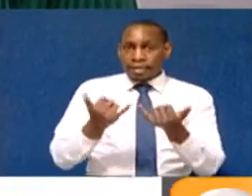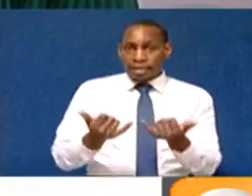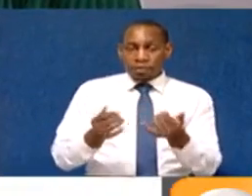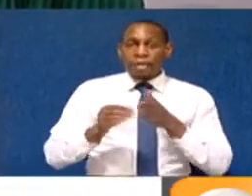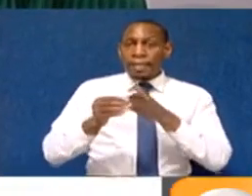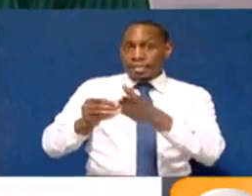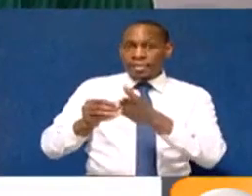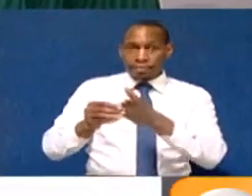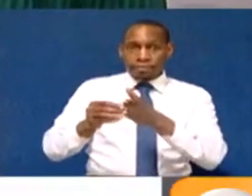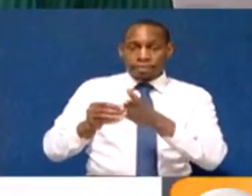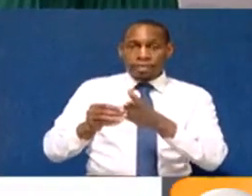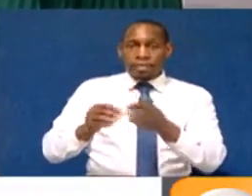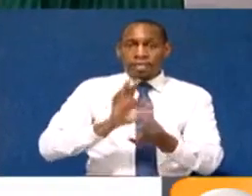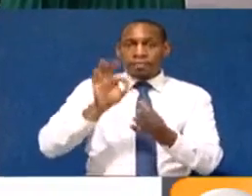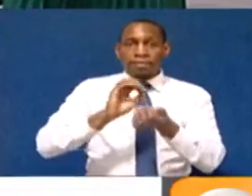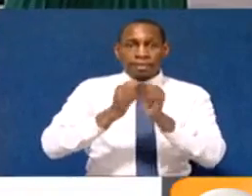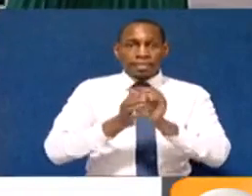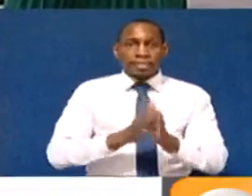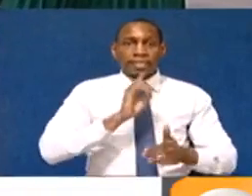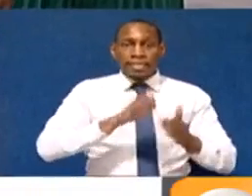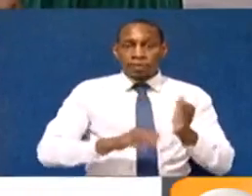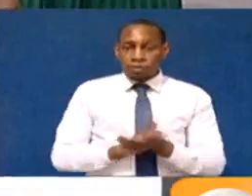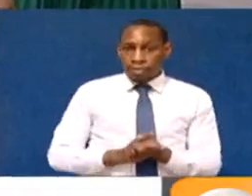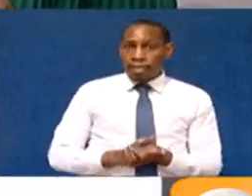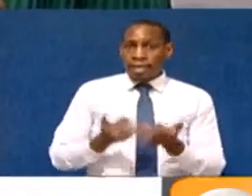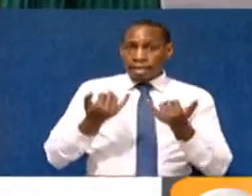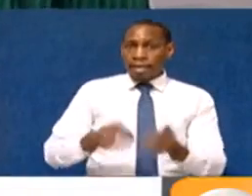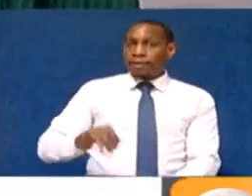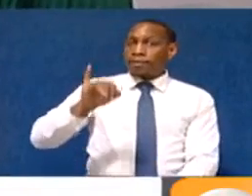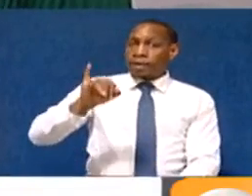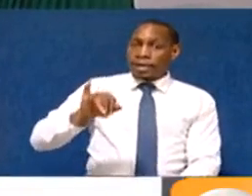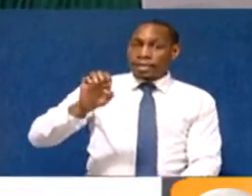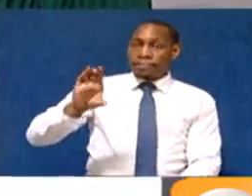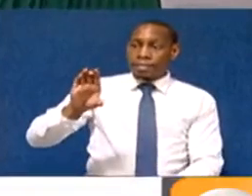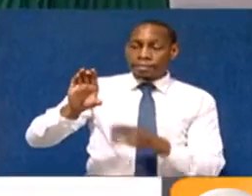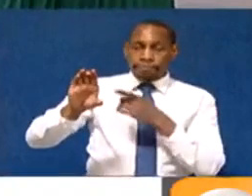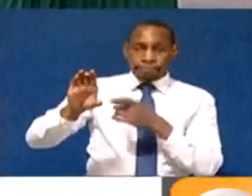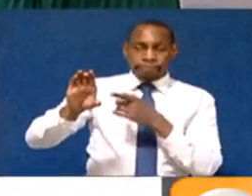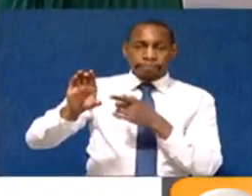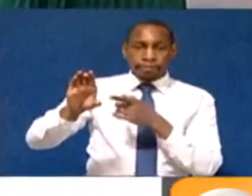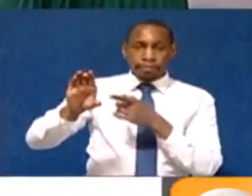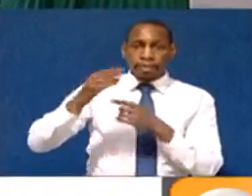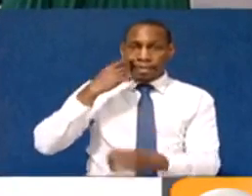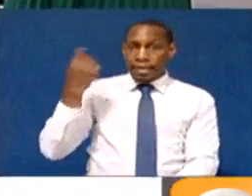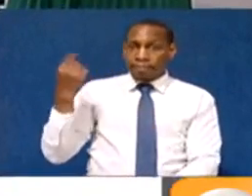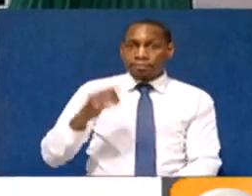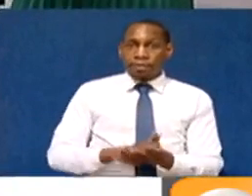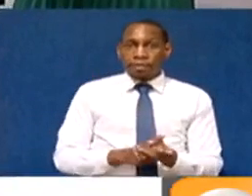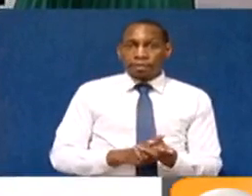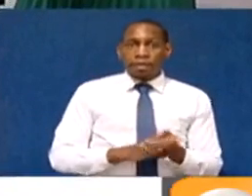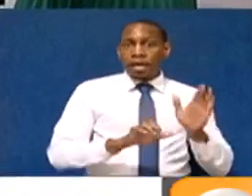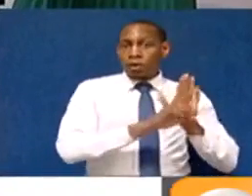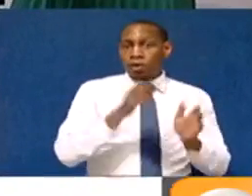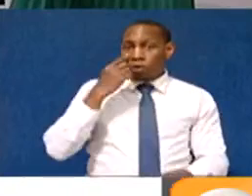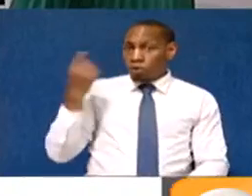apparently informed this particular amendment that says that the IEBC, and here it is, let's just pause